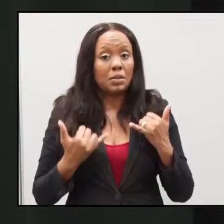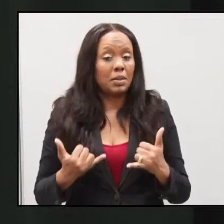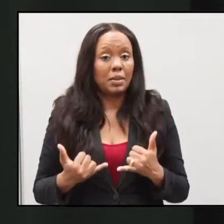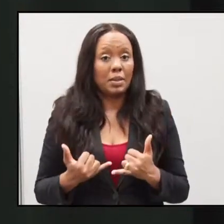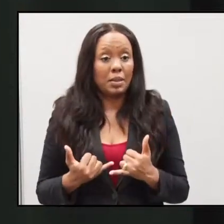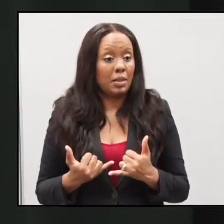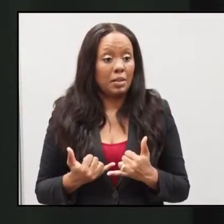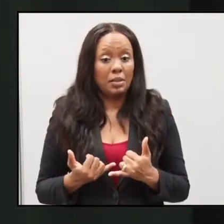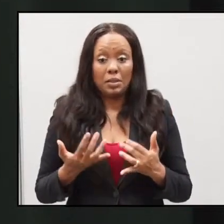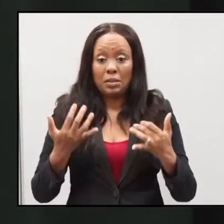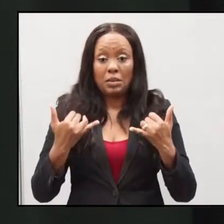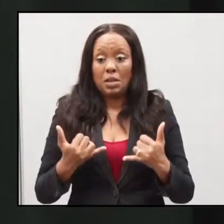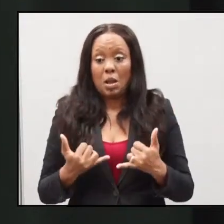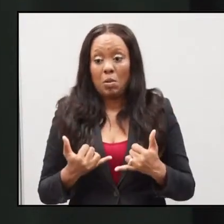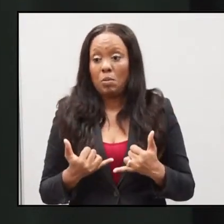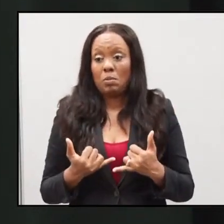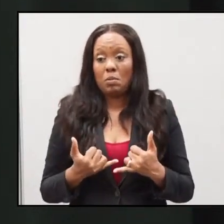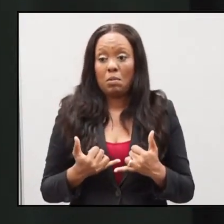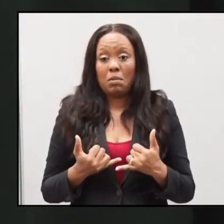regrettably.